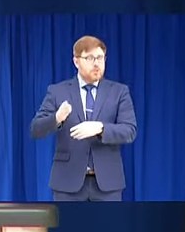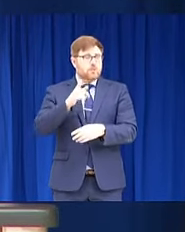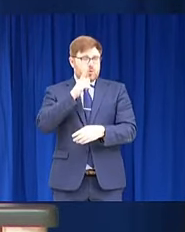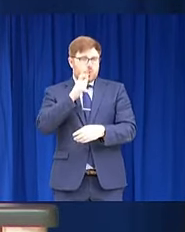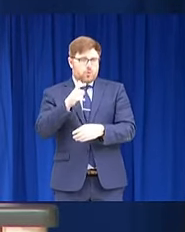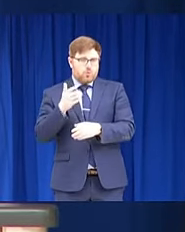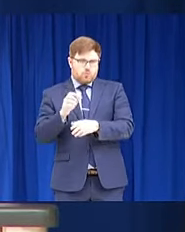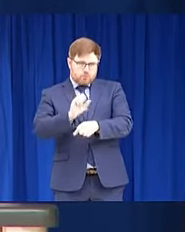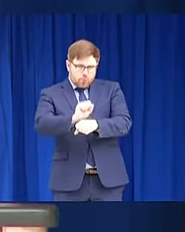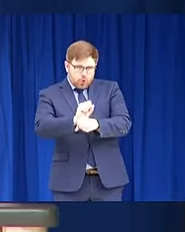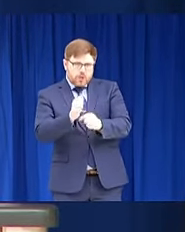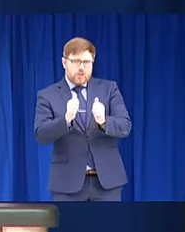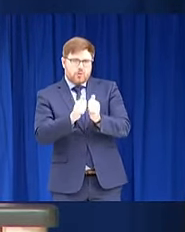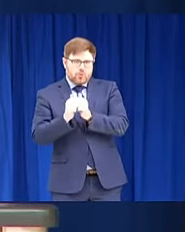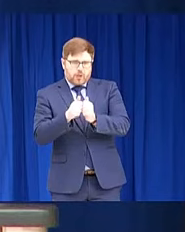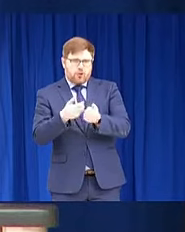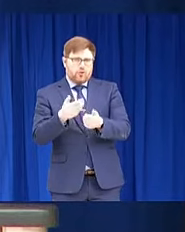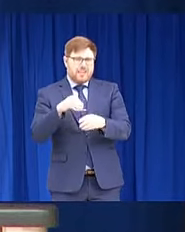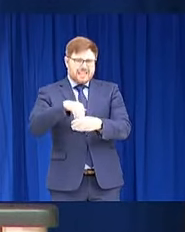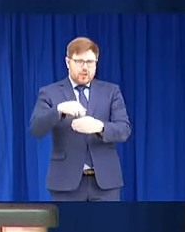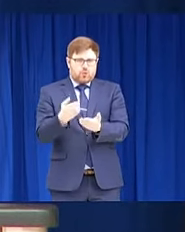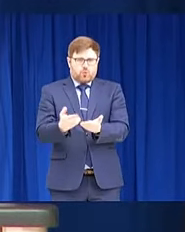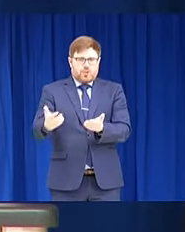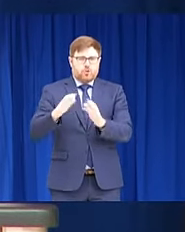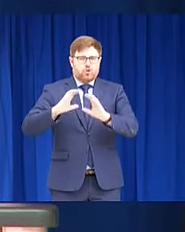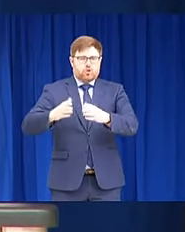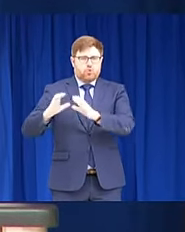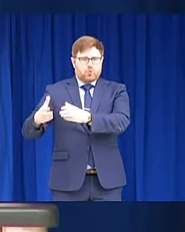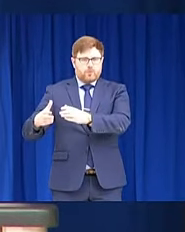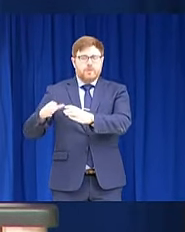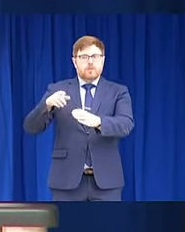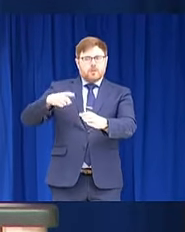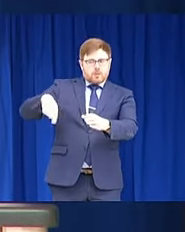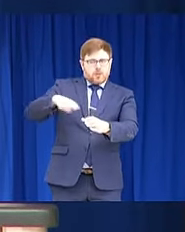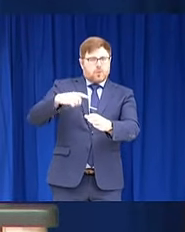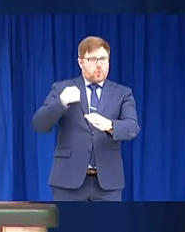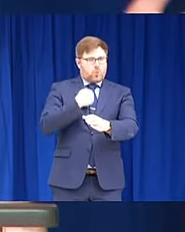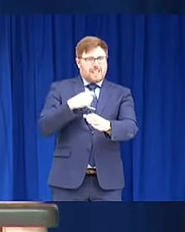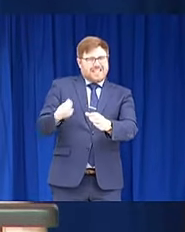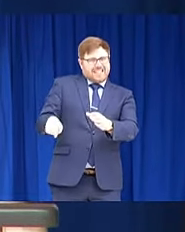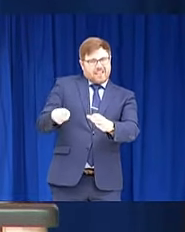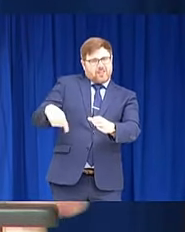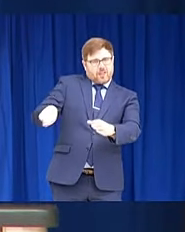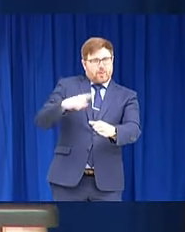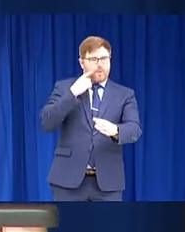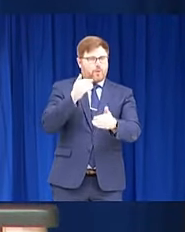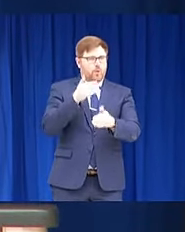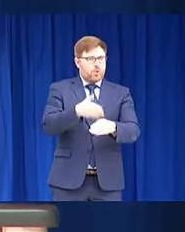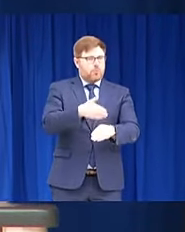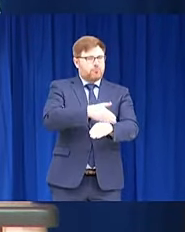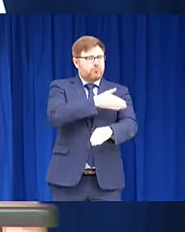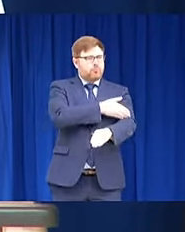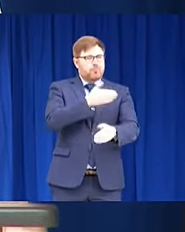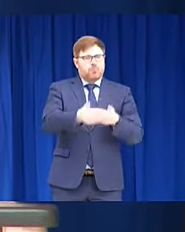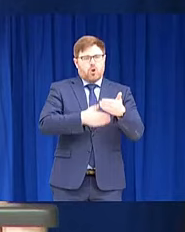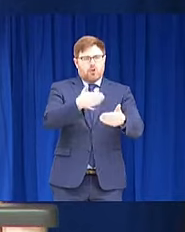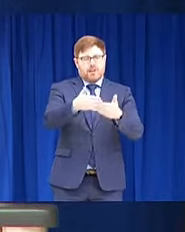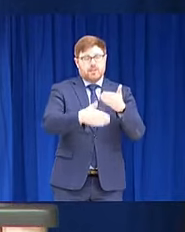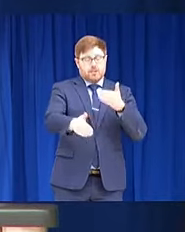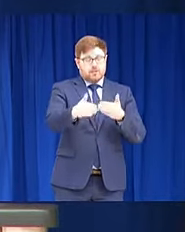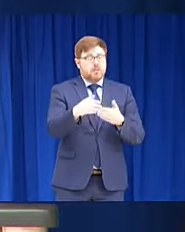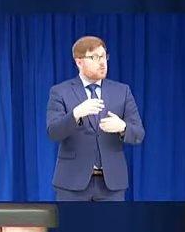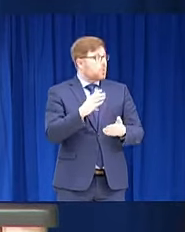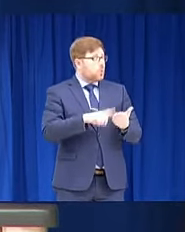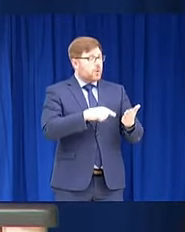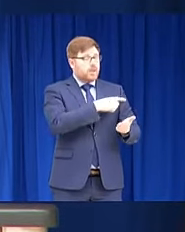working resource groups, are the next logical steps for progress. As Technical Sergeant Kakumu mentioned, the Air Force